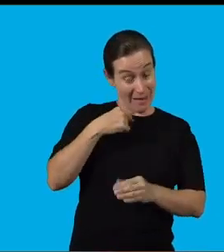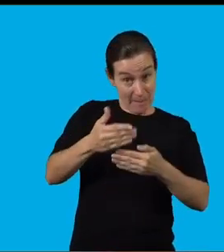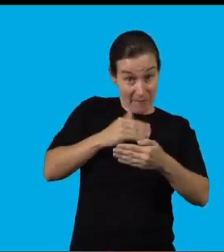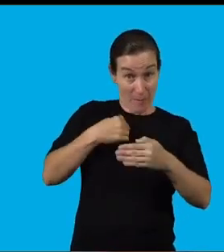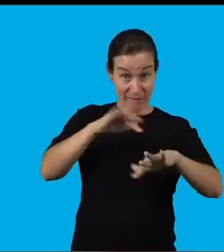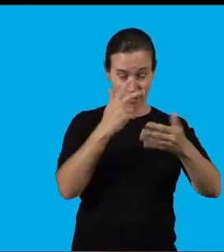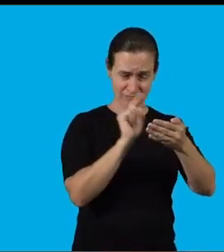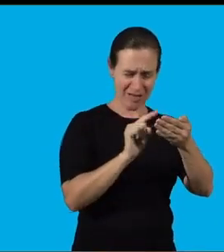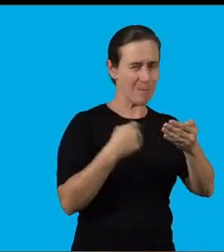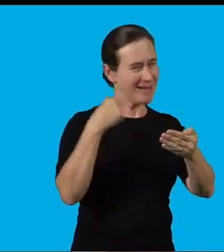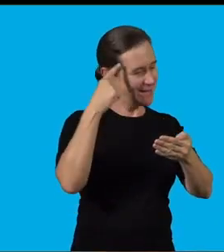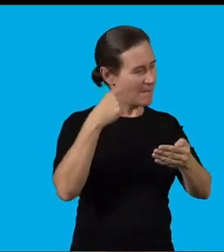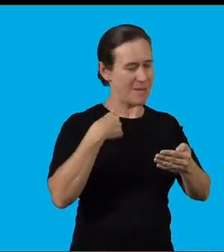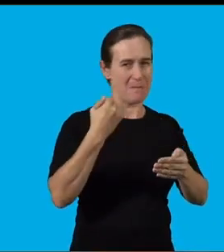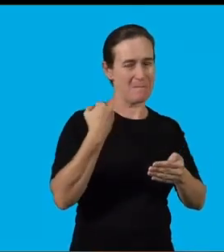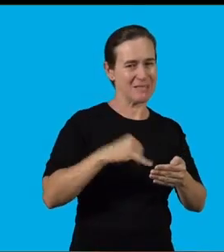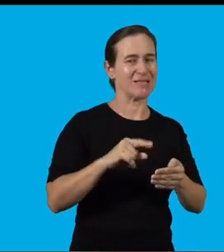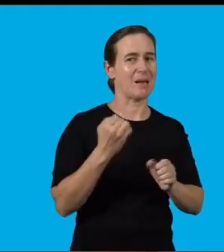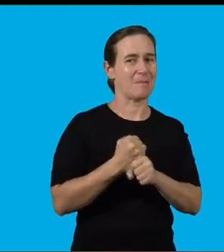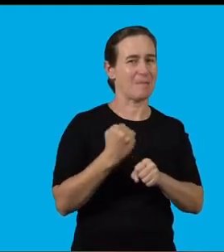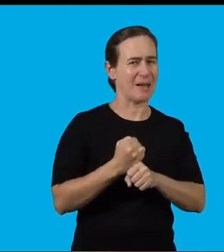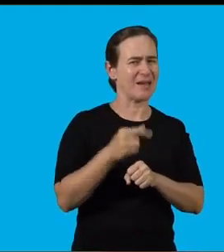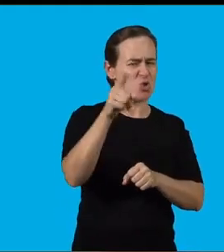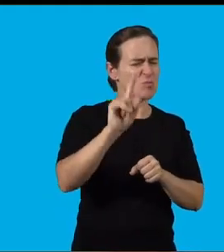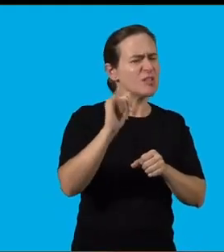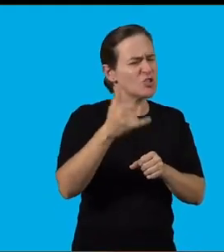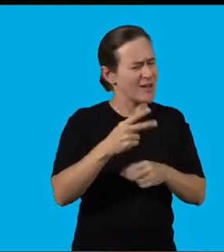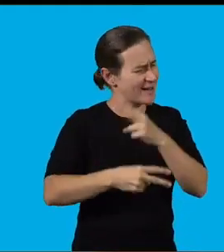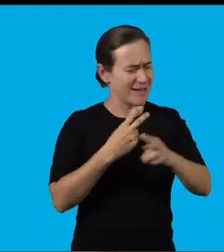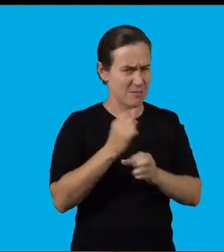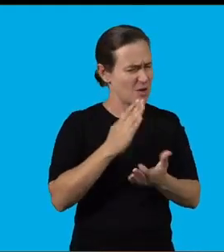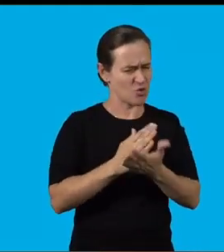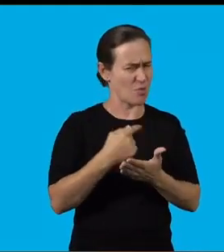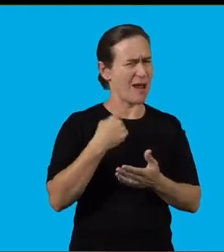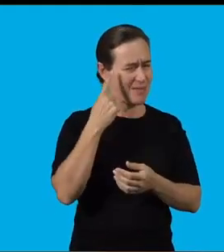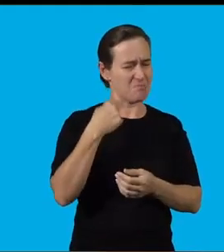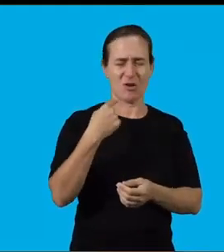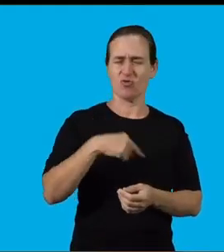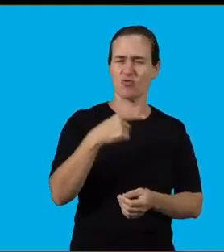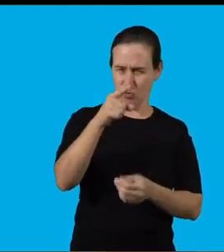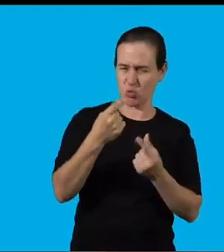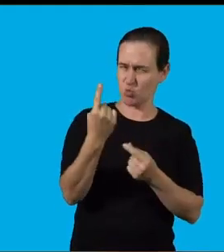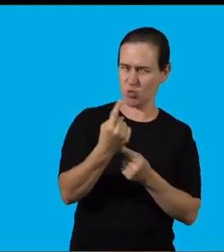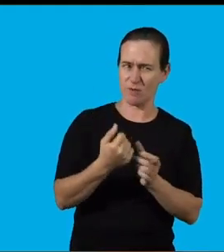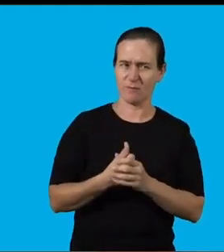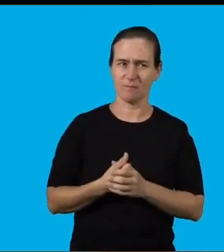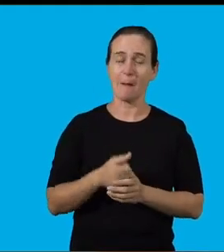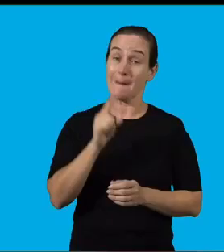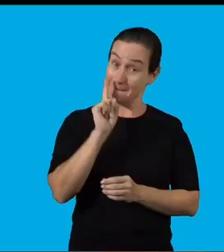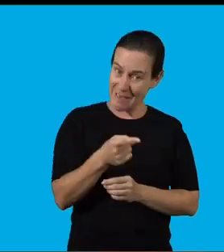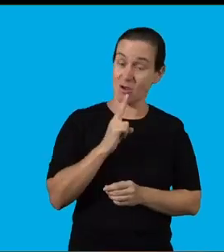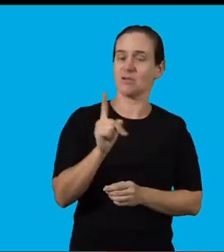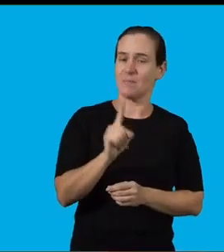calculator incorrectly. So just double check that and make sure that those are your critical points for your turning points. Okay, now we've got all